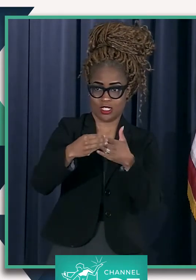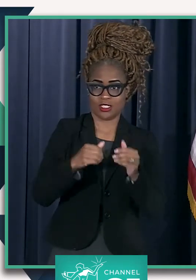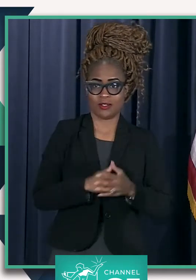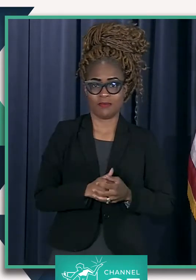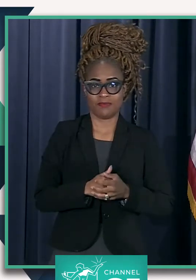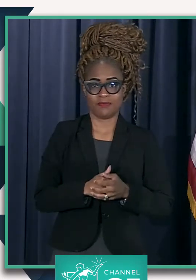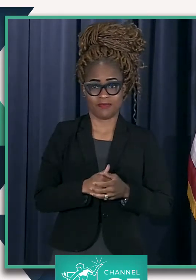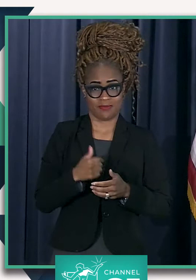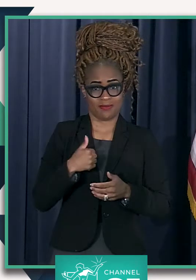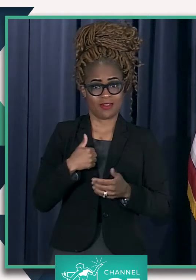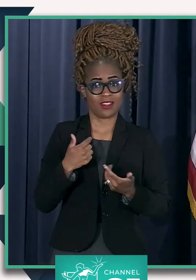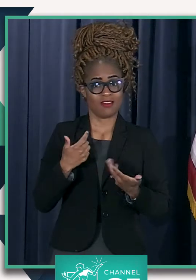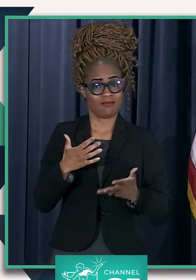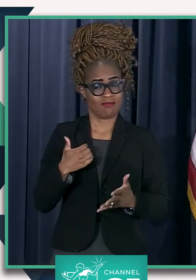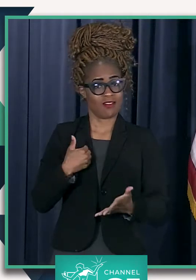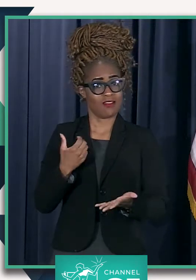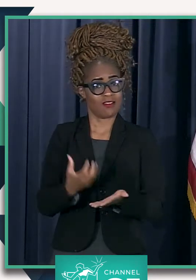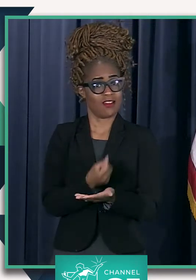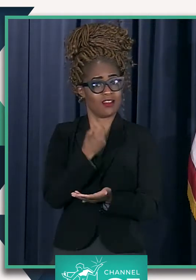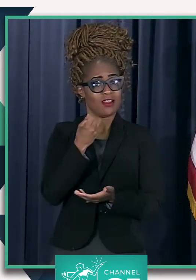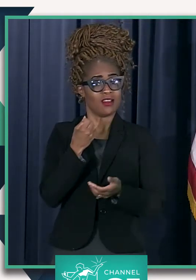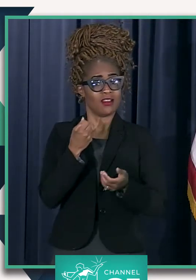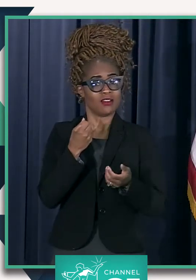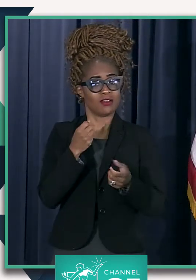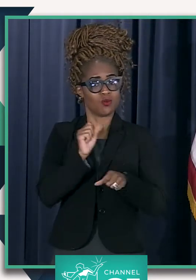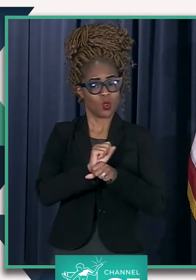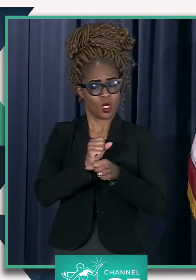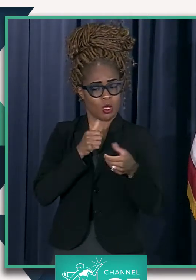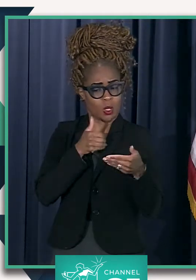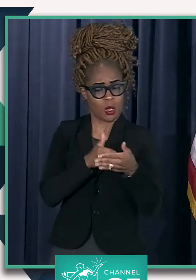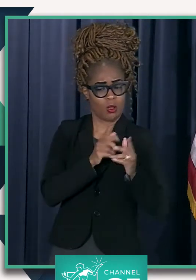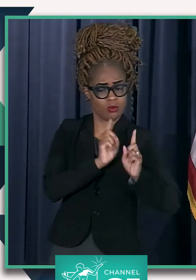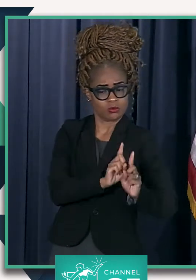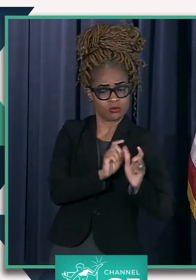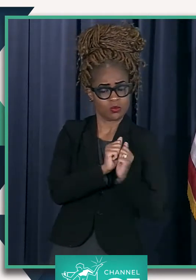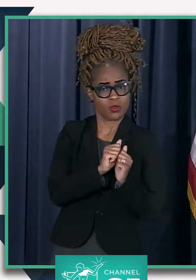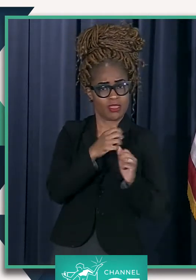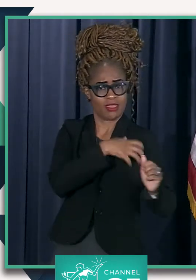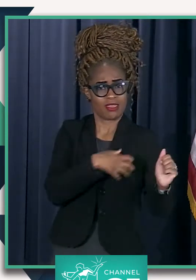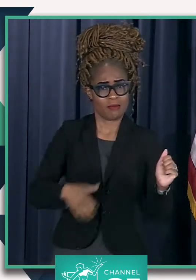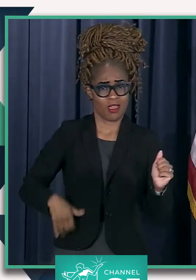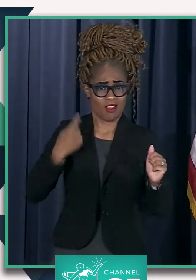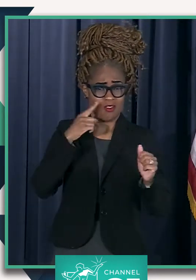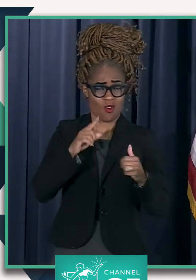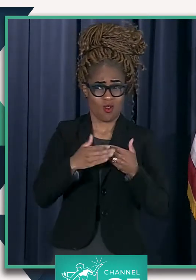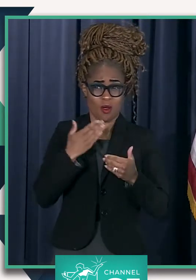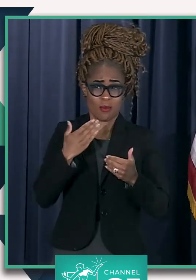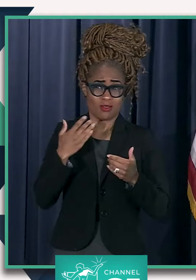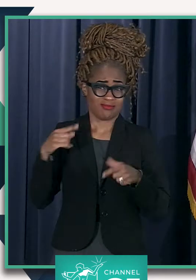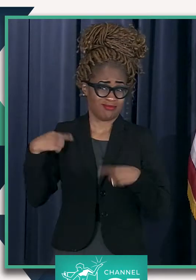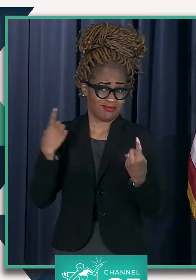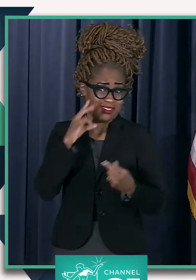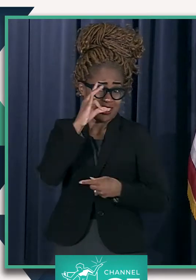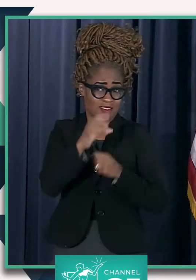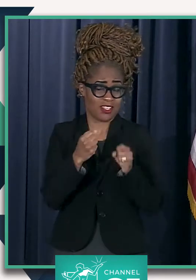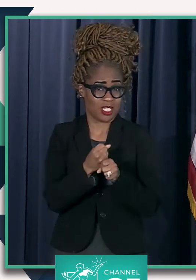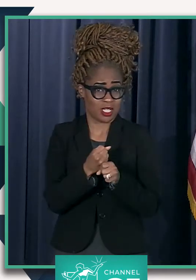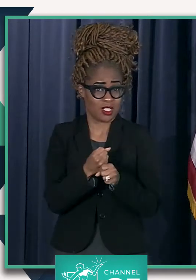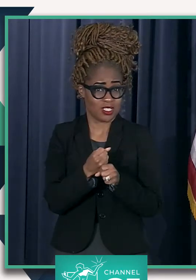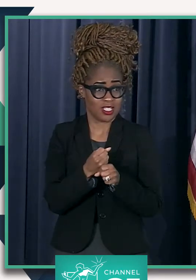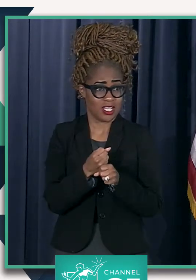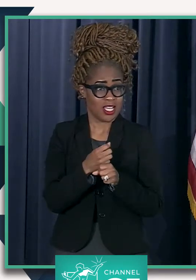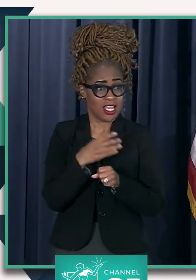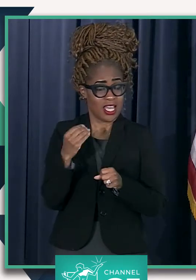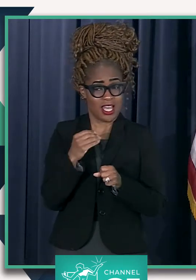I've had the chance to work closely with the mayor for nearly 7 years. And really from the beginning, it was